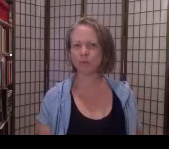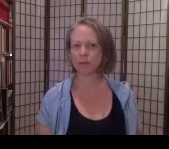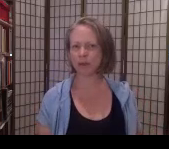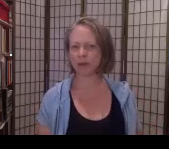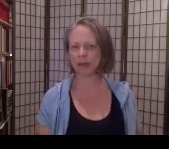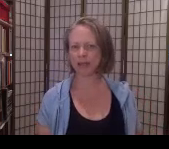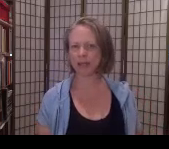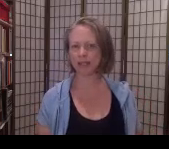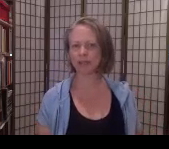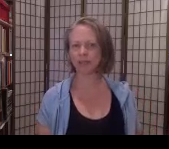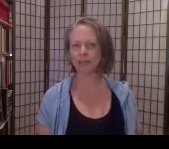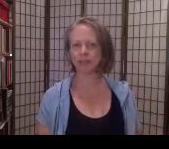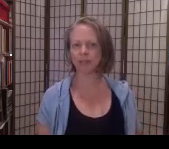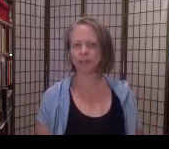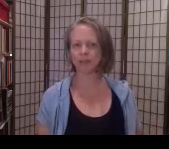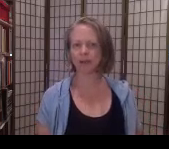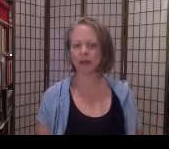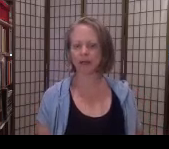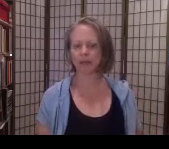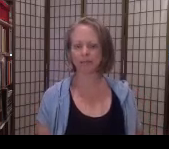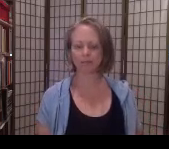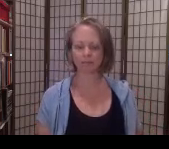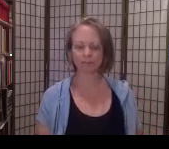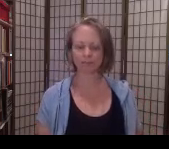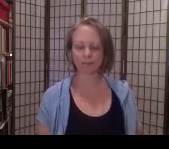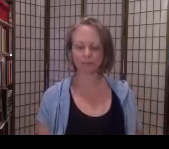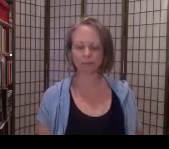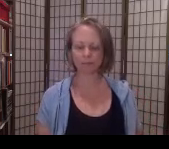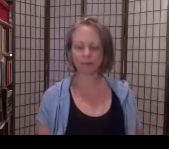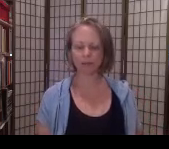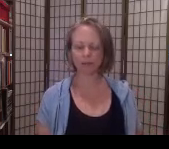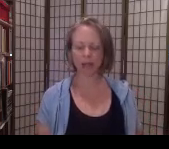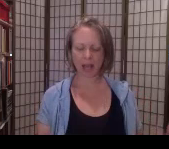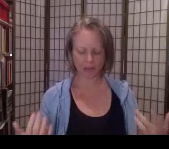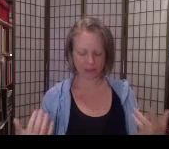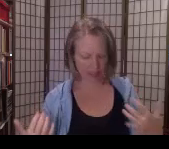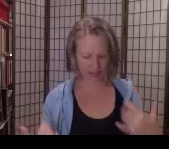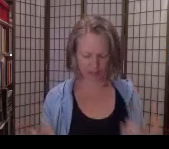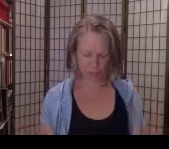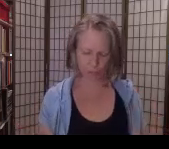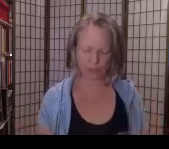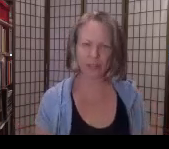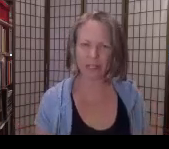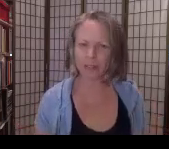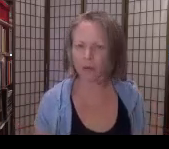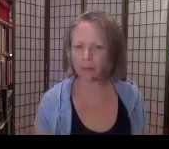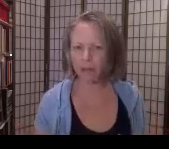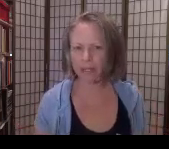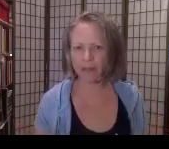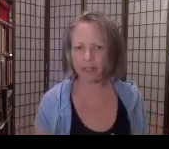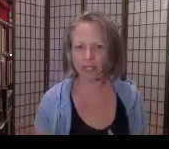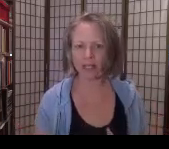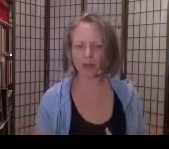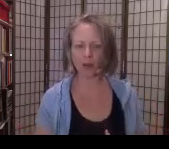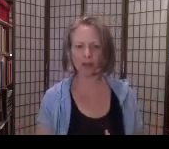tell us more about that? Like, can you tell us more about